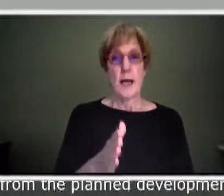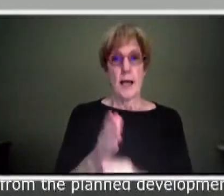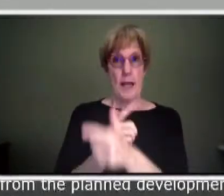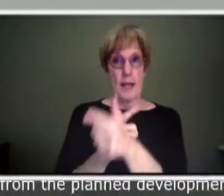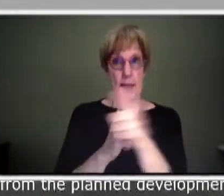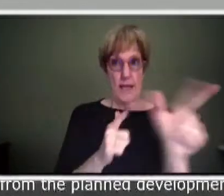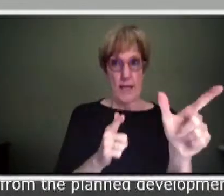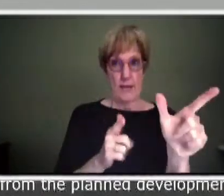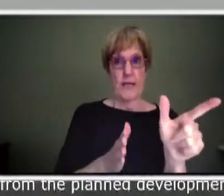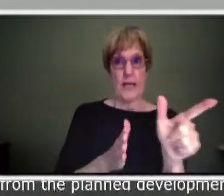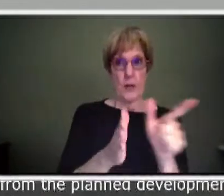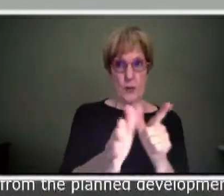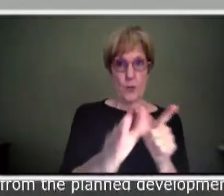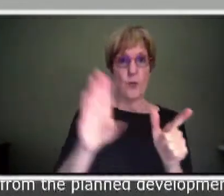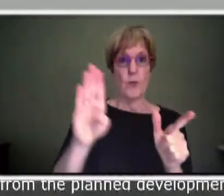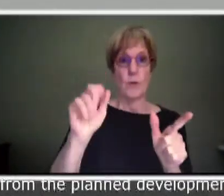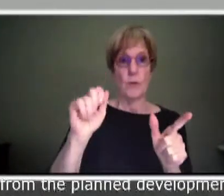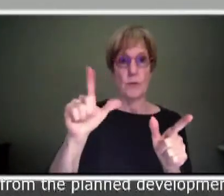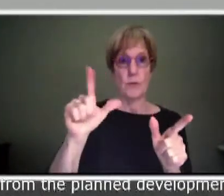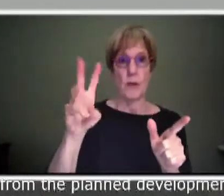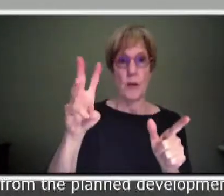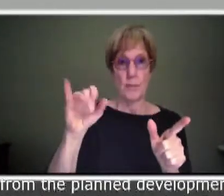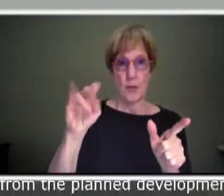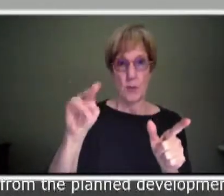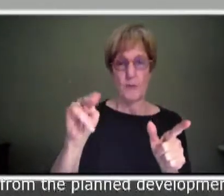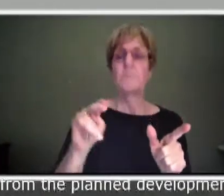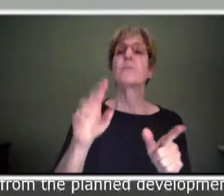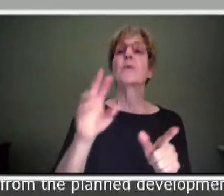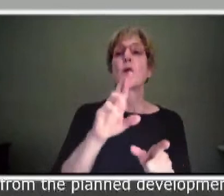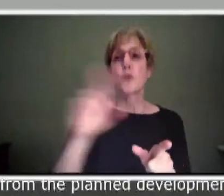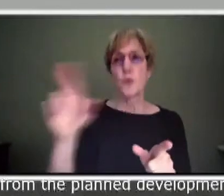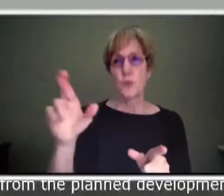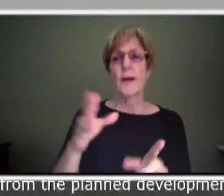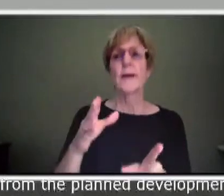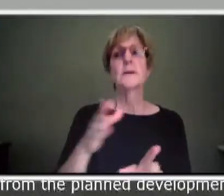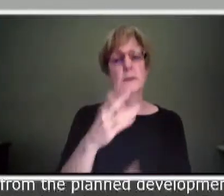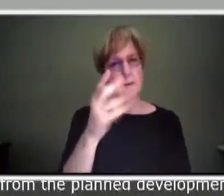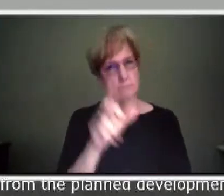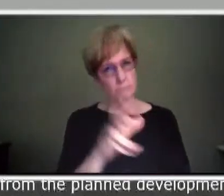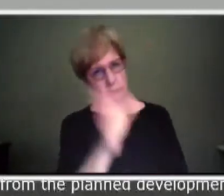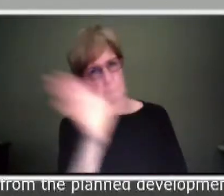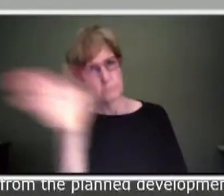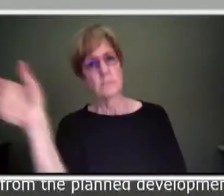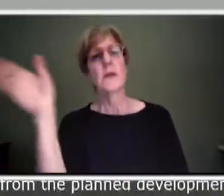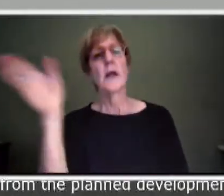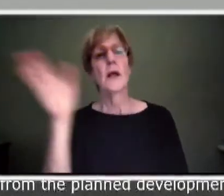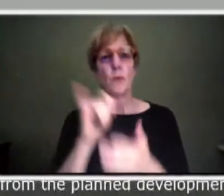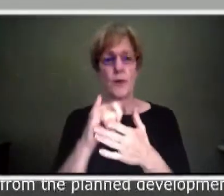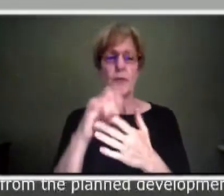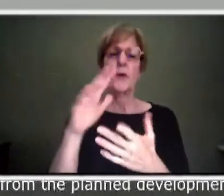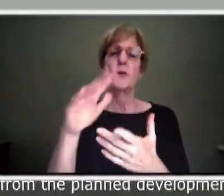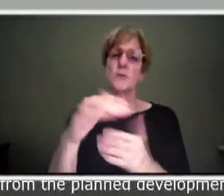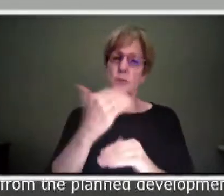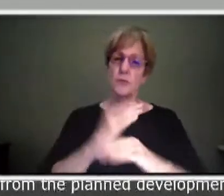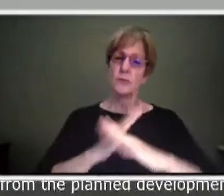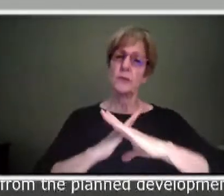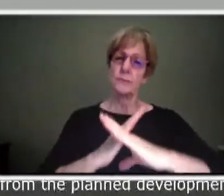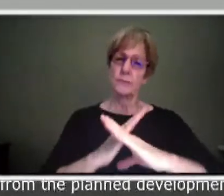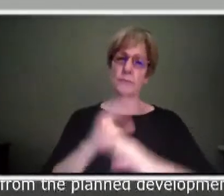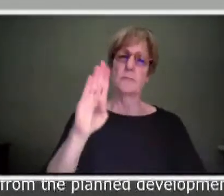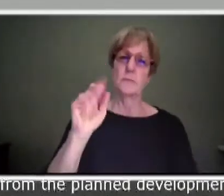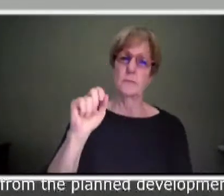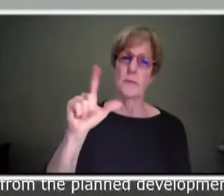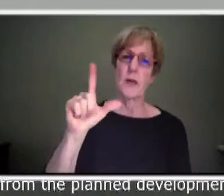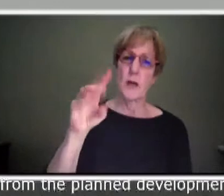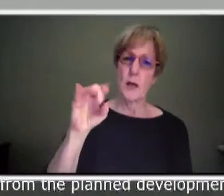Avenue. Does maintain the existing right turn in and out with those restrictions on Baldwin Avenue with the intent to limit